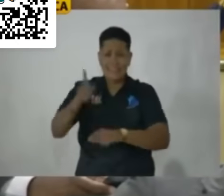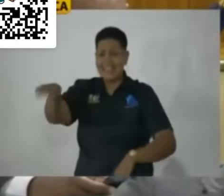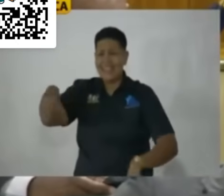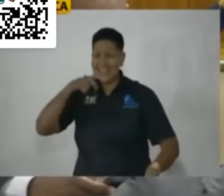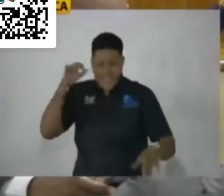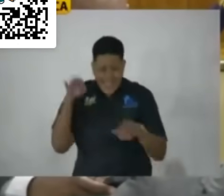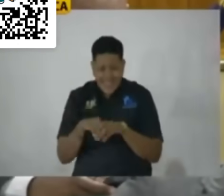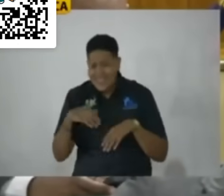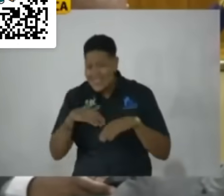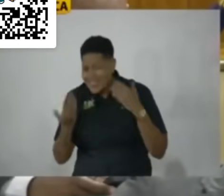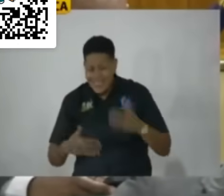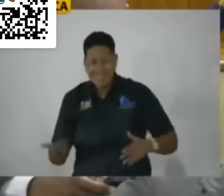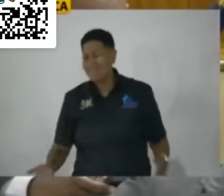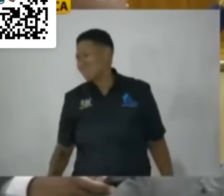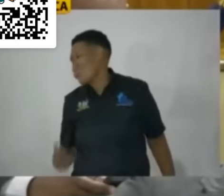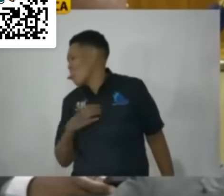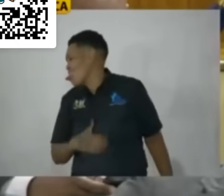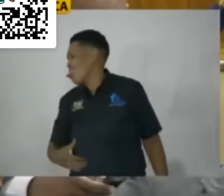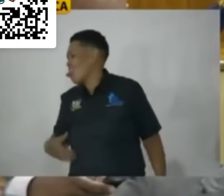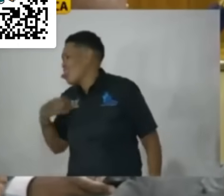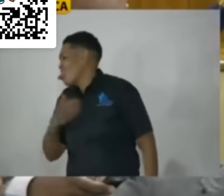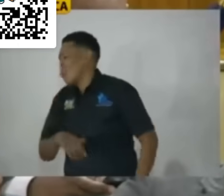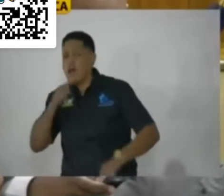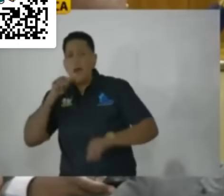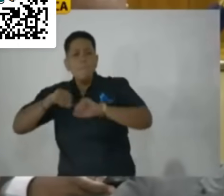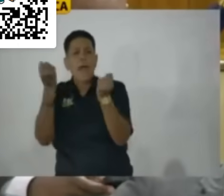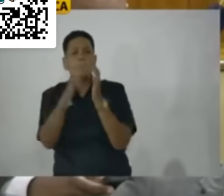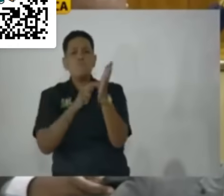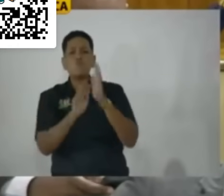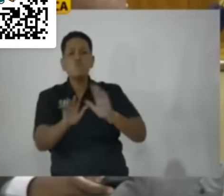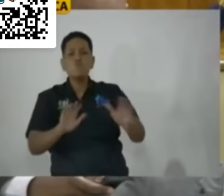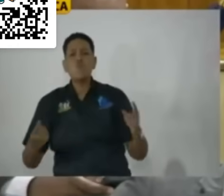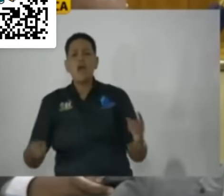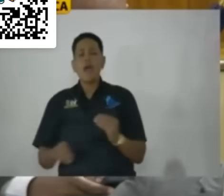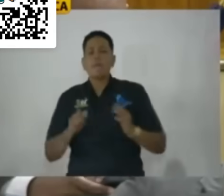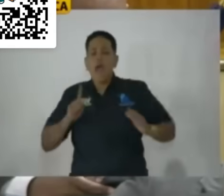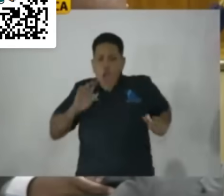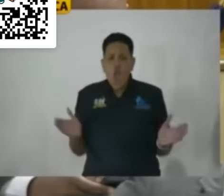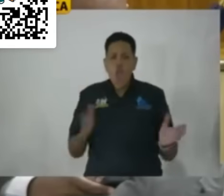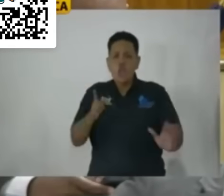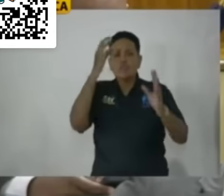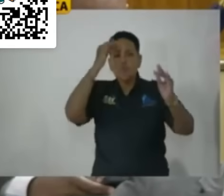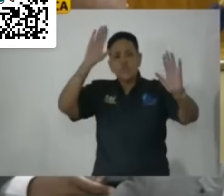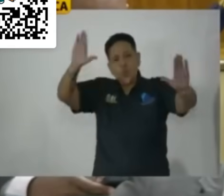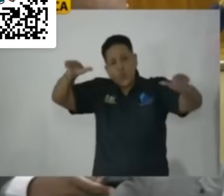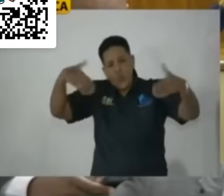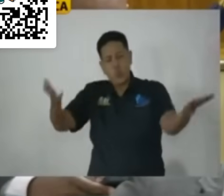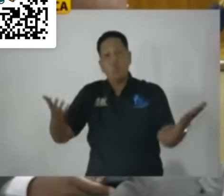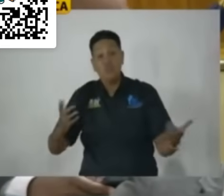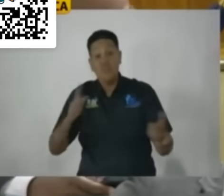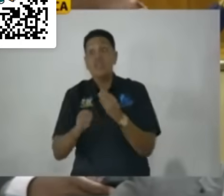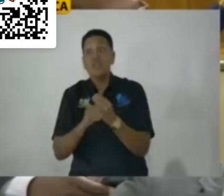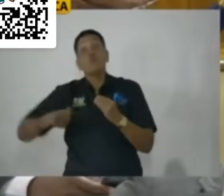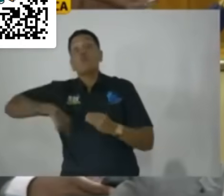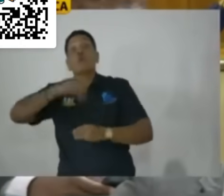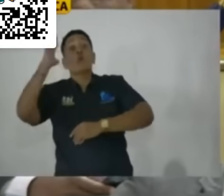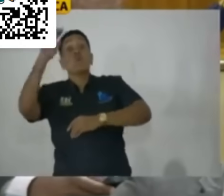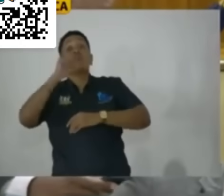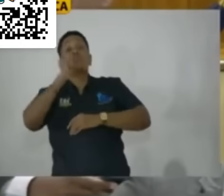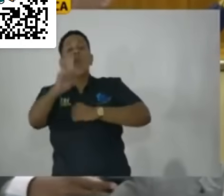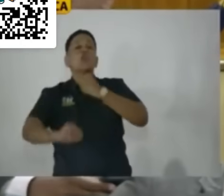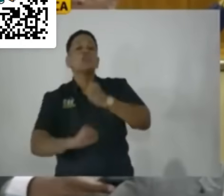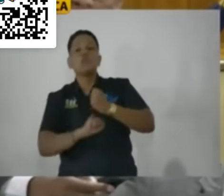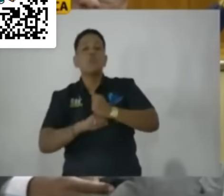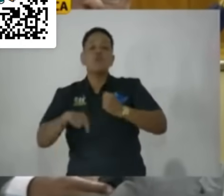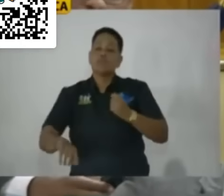undemocratic path in violation of the standing orders. I urge them to reconsider this, as we will not support